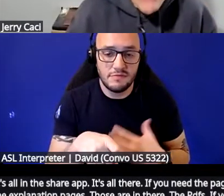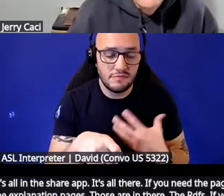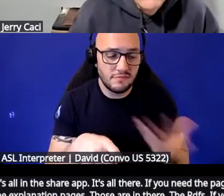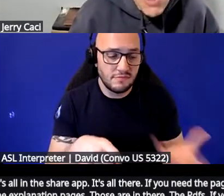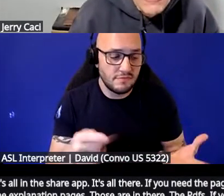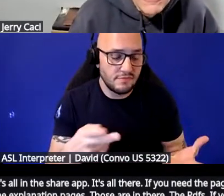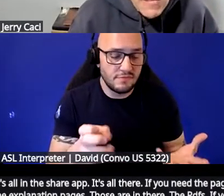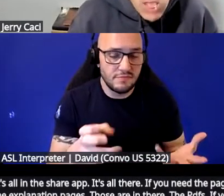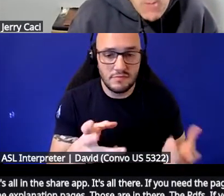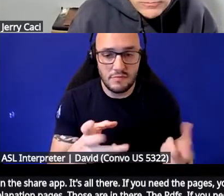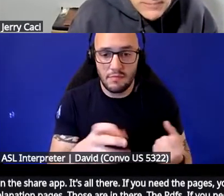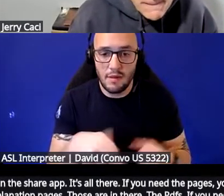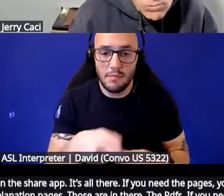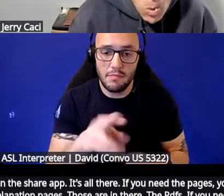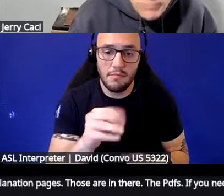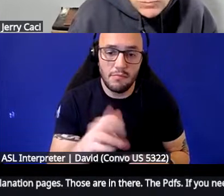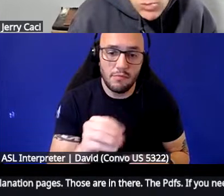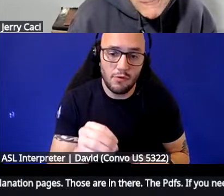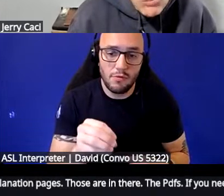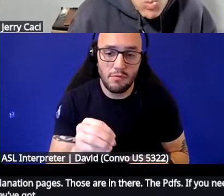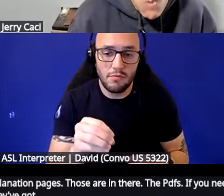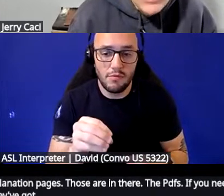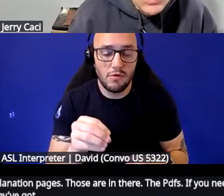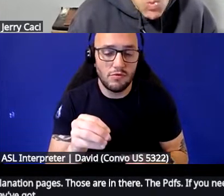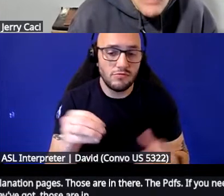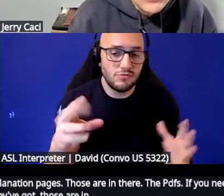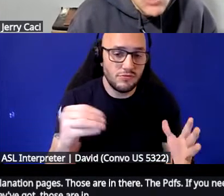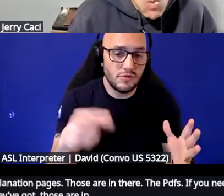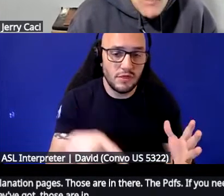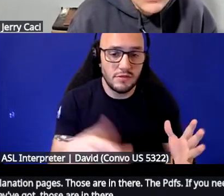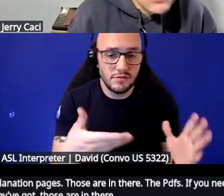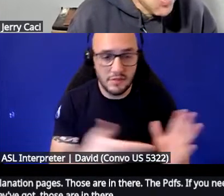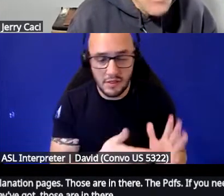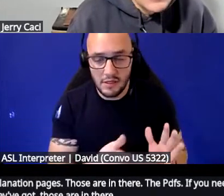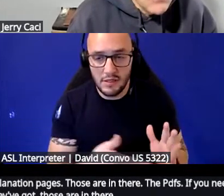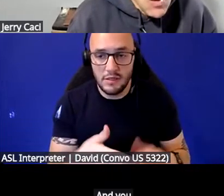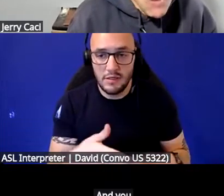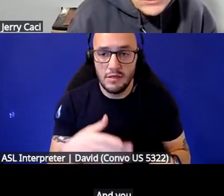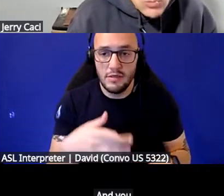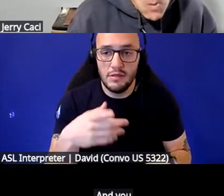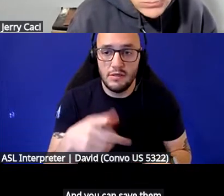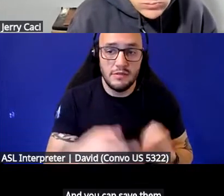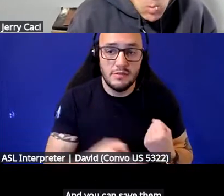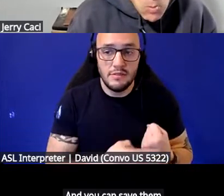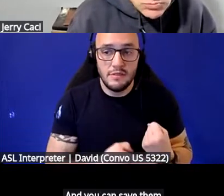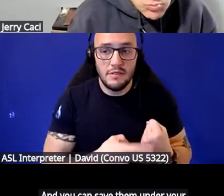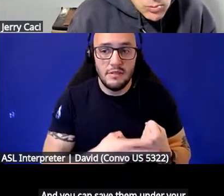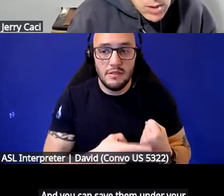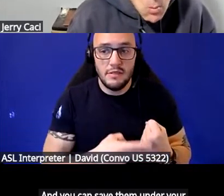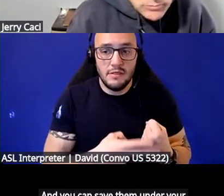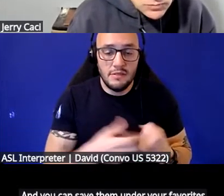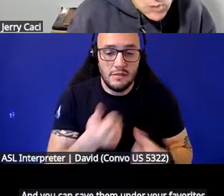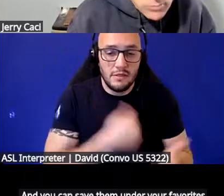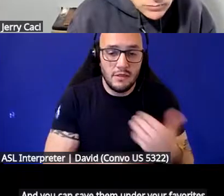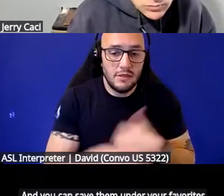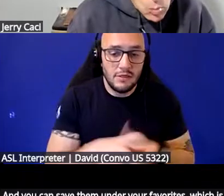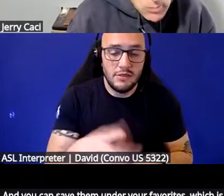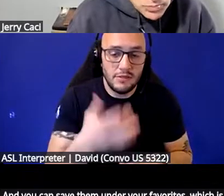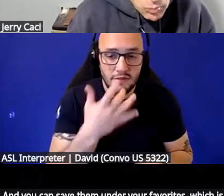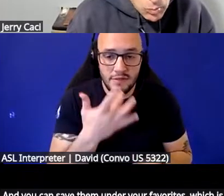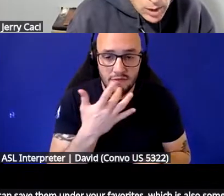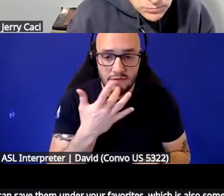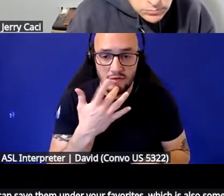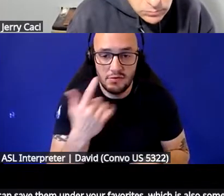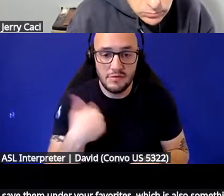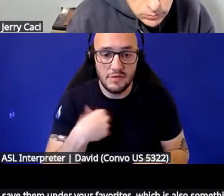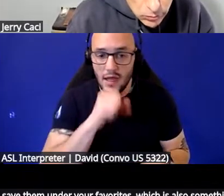the promo shots that they've got, those are in there. And you can save them under your favorites, which is also something that I